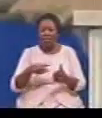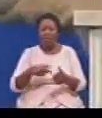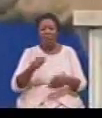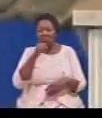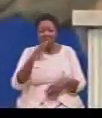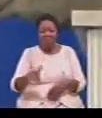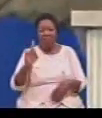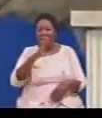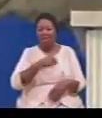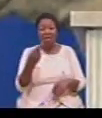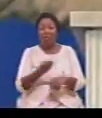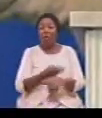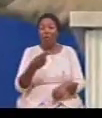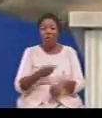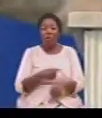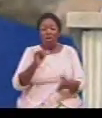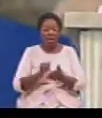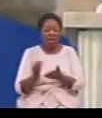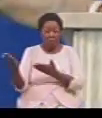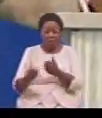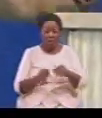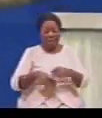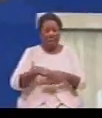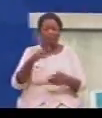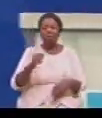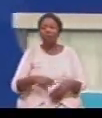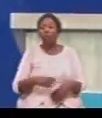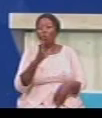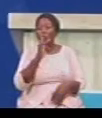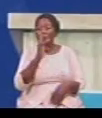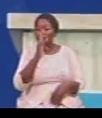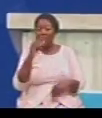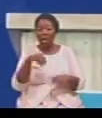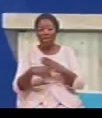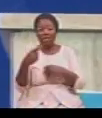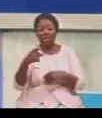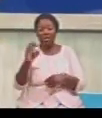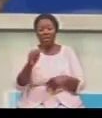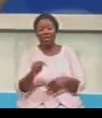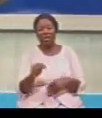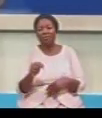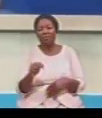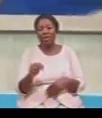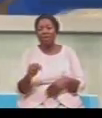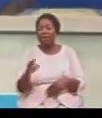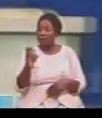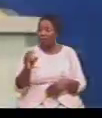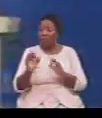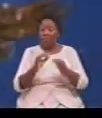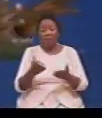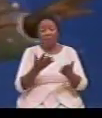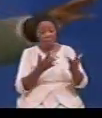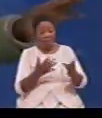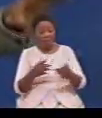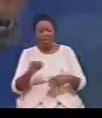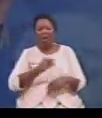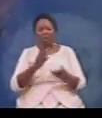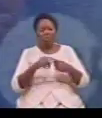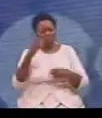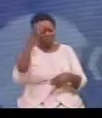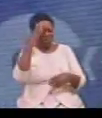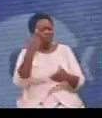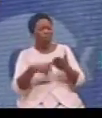a rock that brings out water in Genesis. So if you are waiting, I want to know